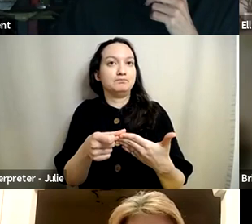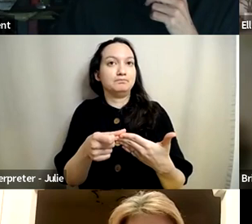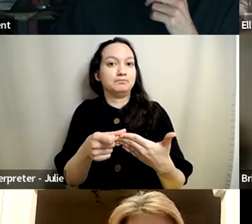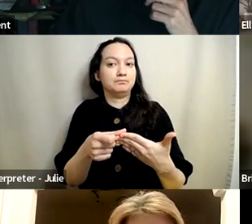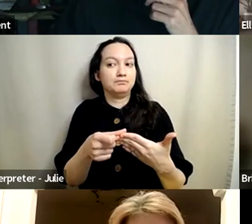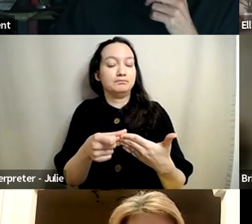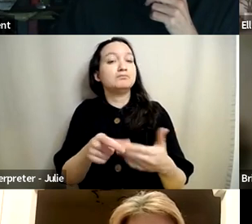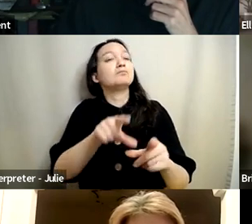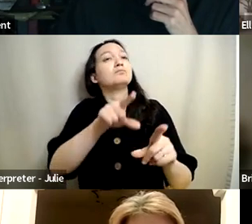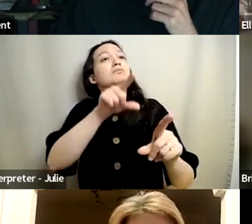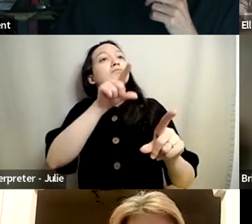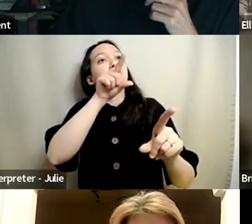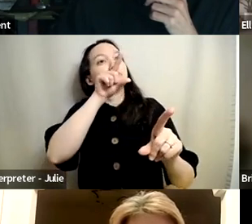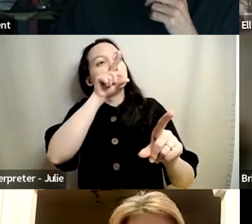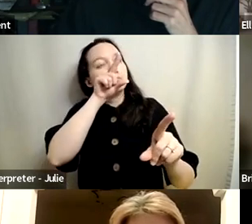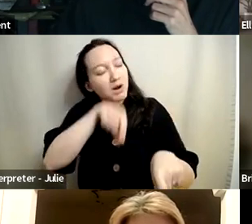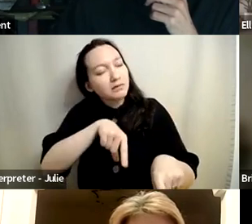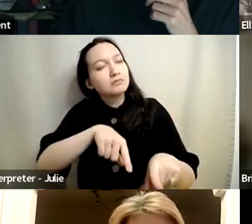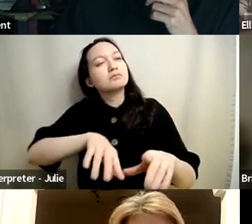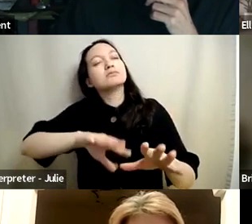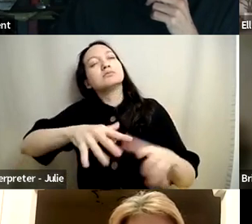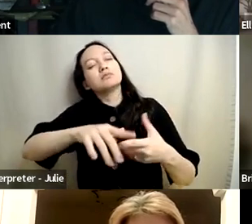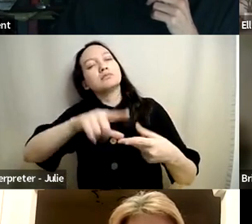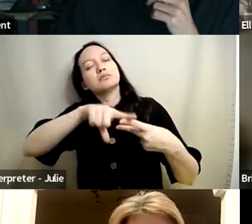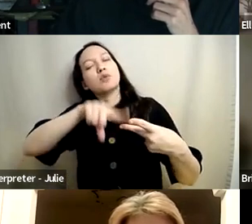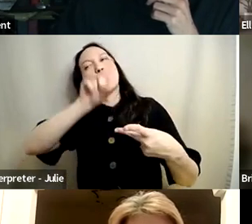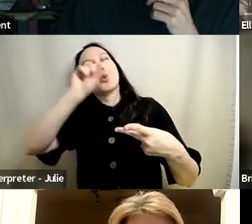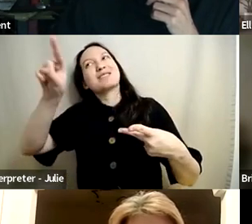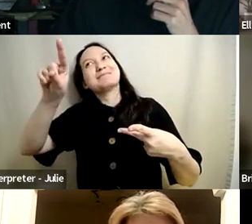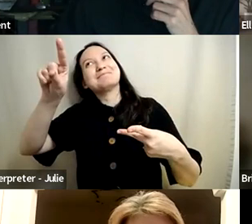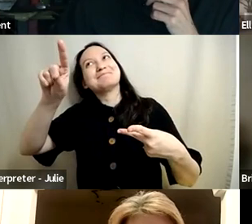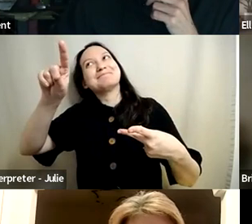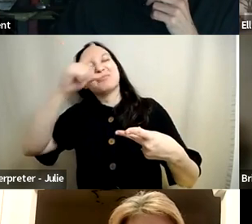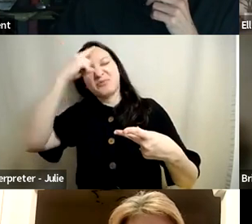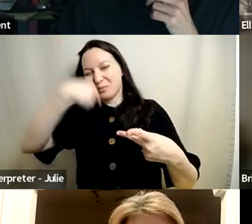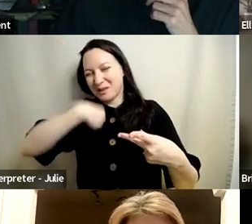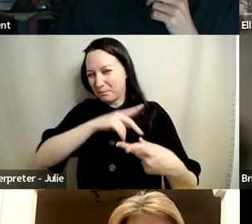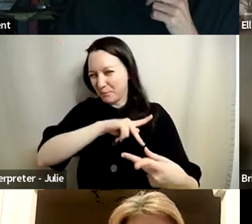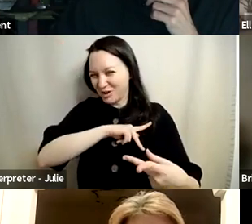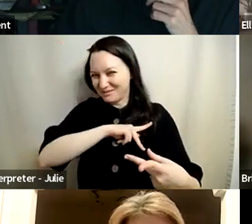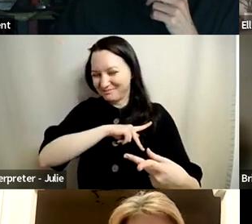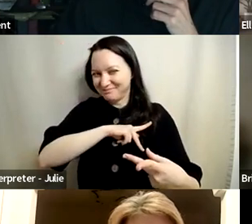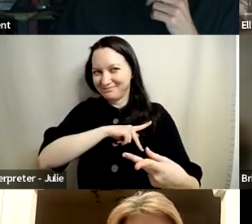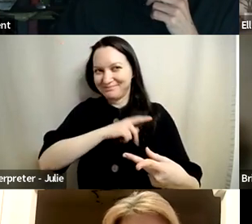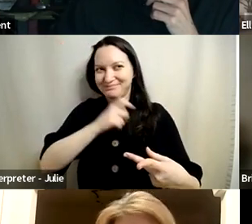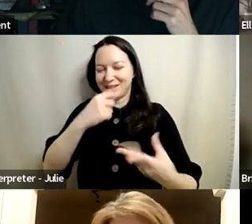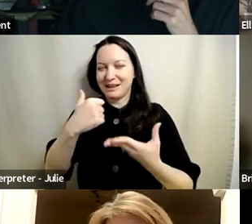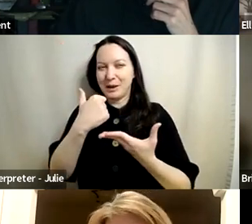was responsive to a certain degree to the questions we asked, but for me personally, it didn't help